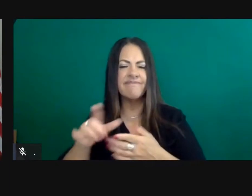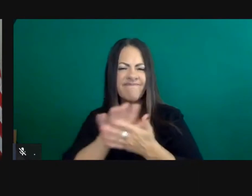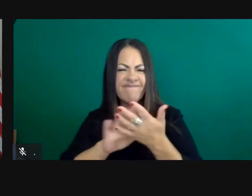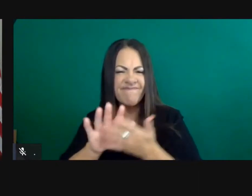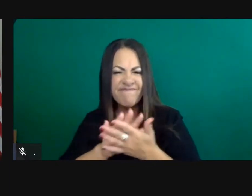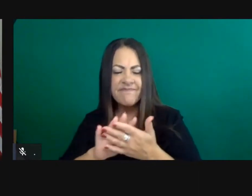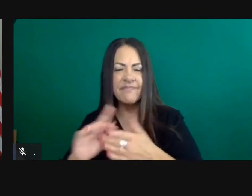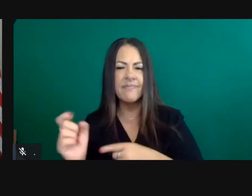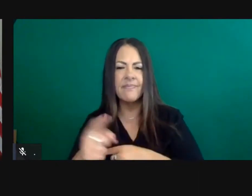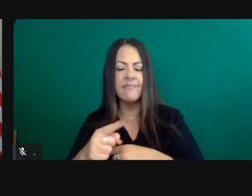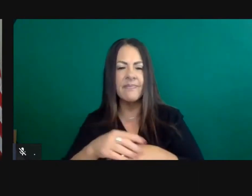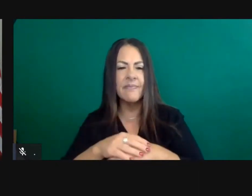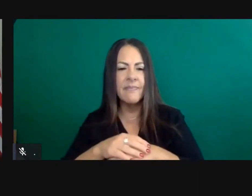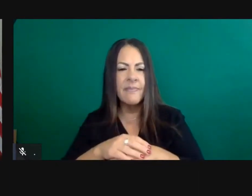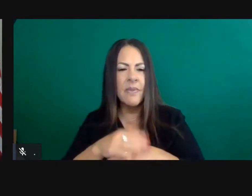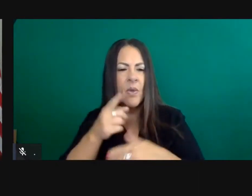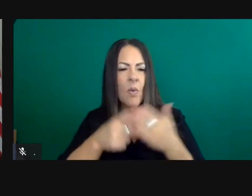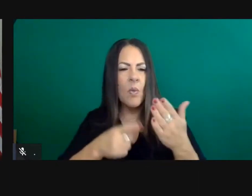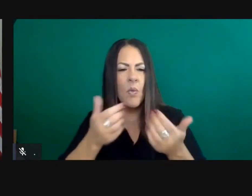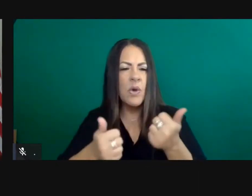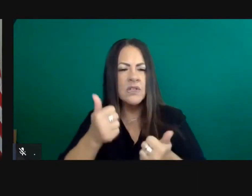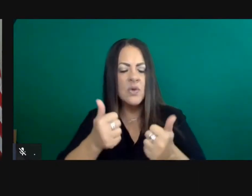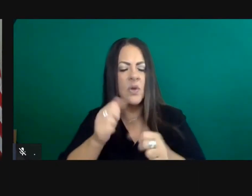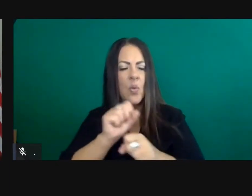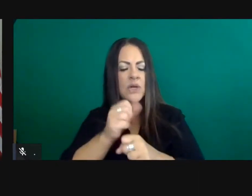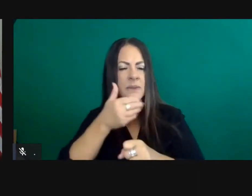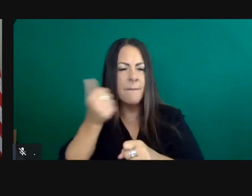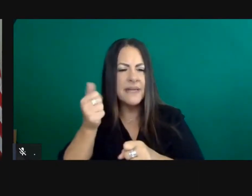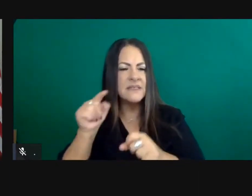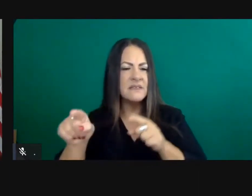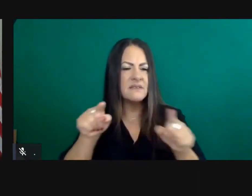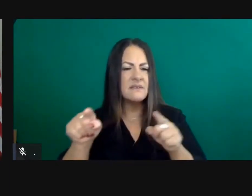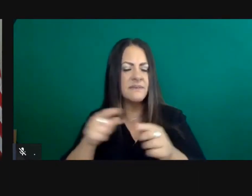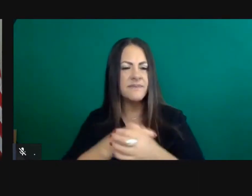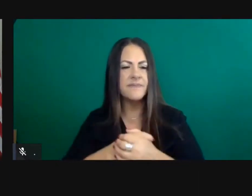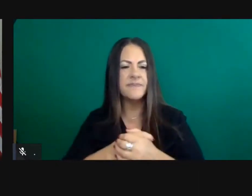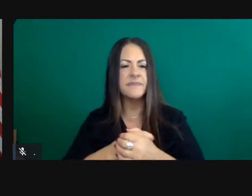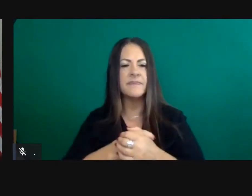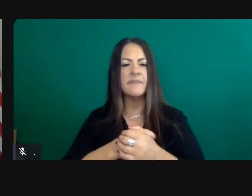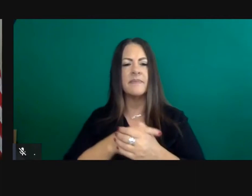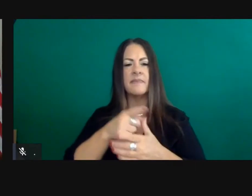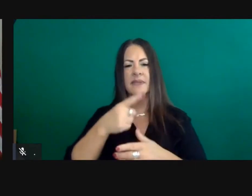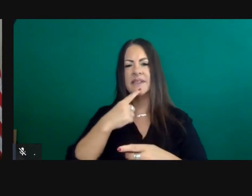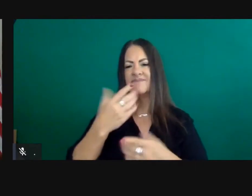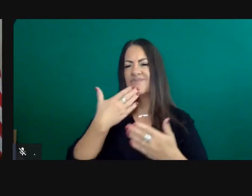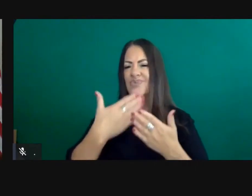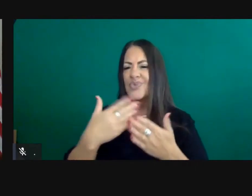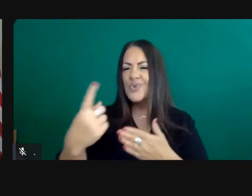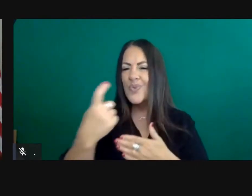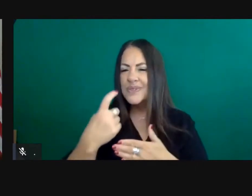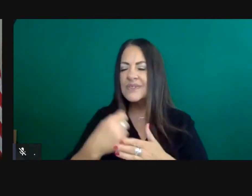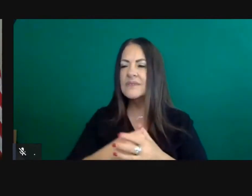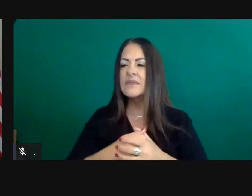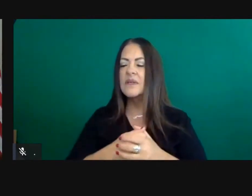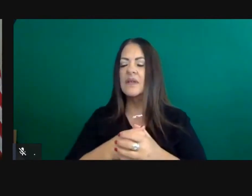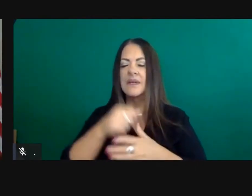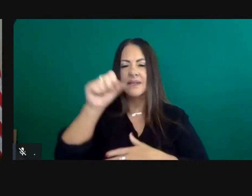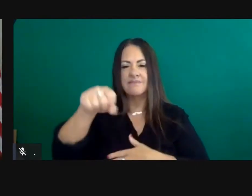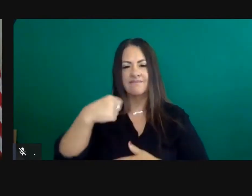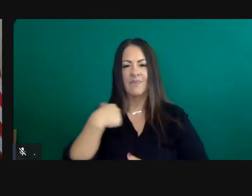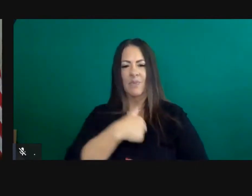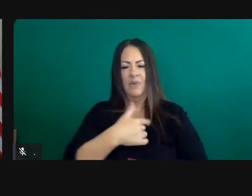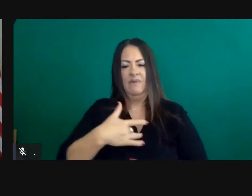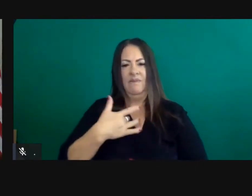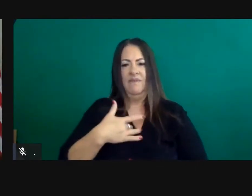this system is indeed working better than the old one? Yeah, great question, Sophia. I think that certainly we feel